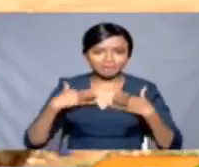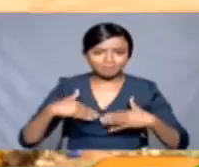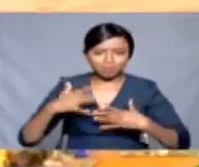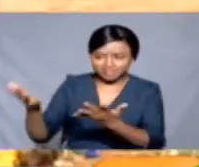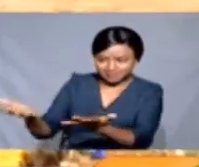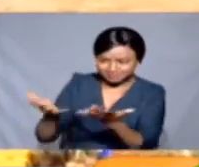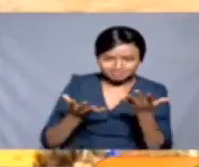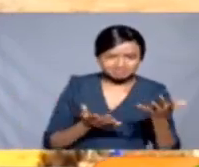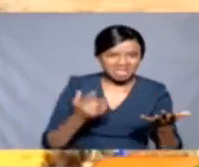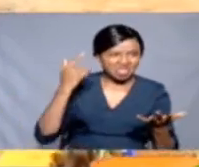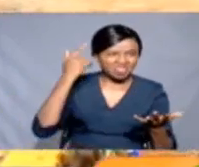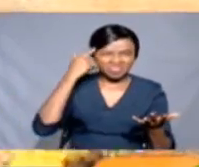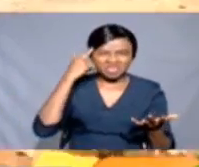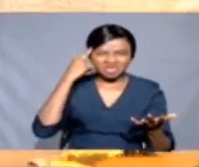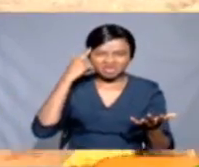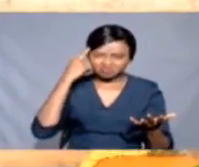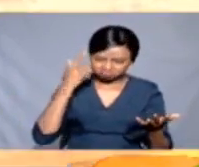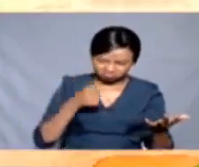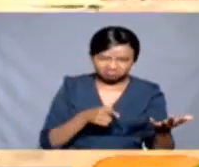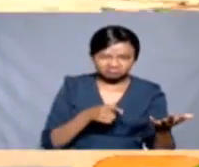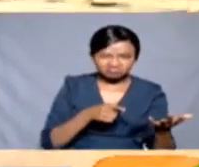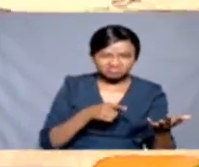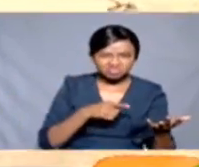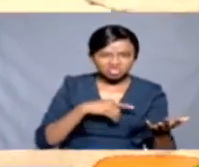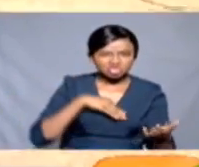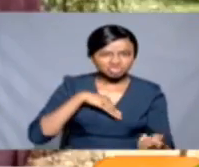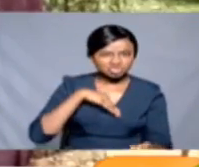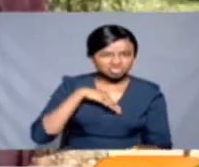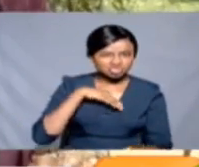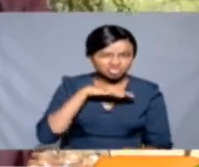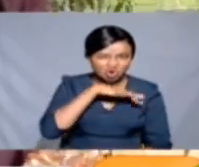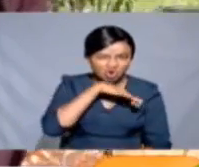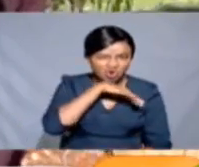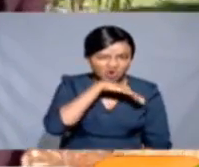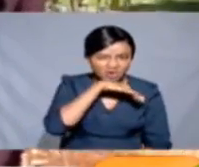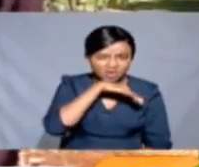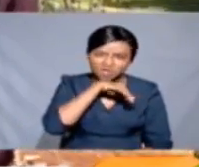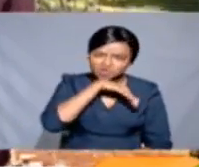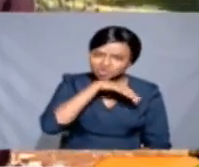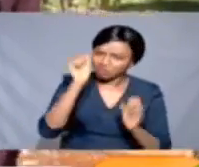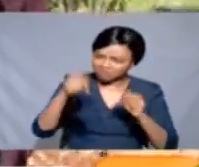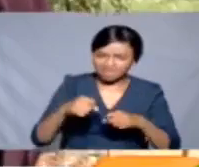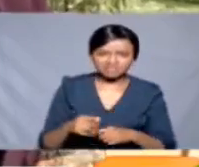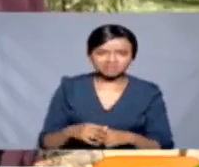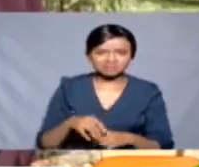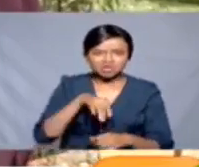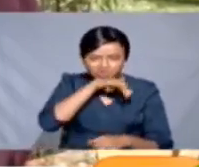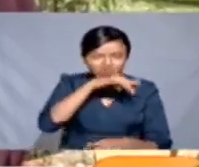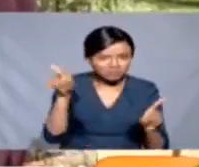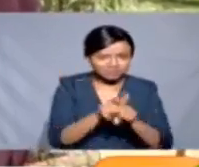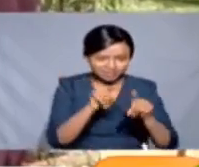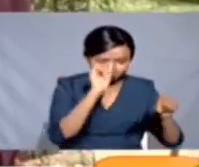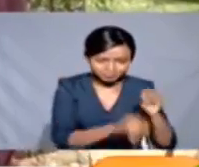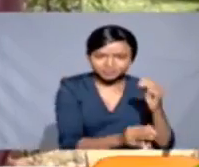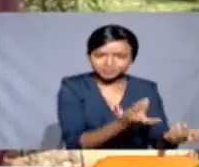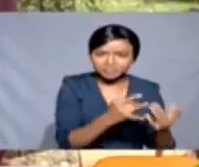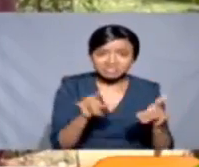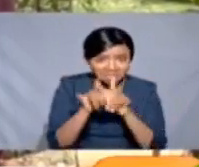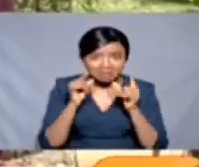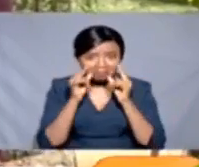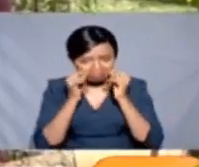tulifikiri na ni umbwa sasa ilibidi tuchome. You know, people have their own wills. Yes, even I've cremated a cat.